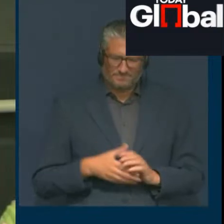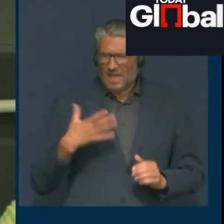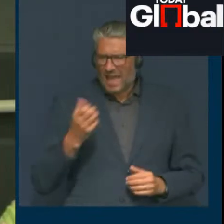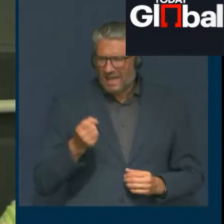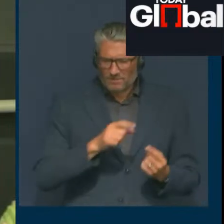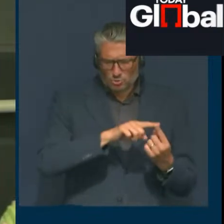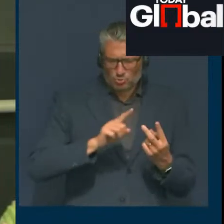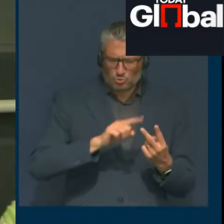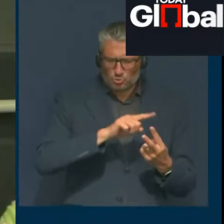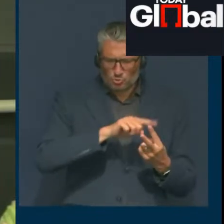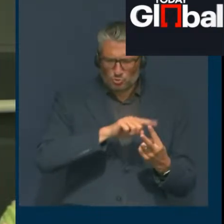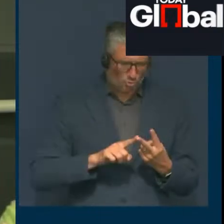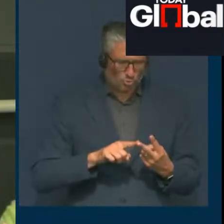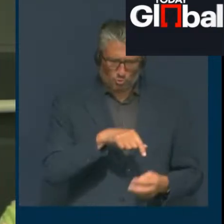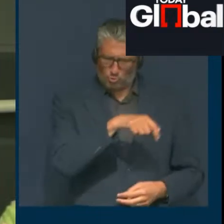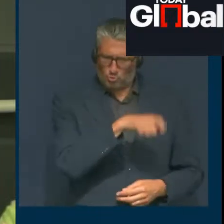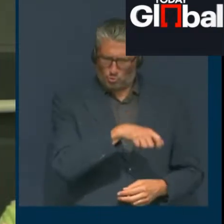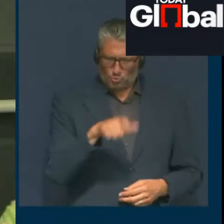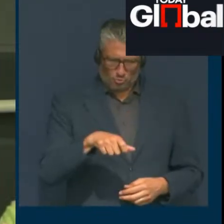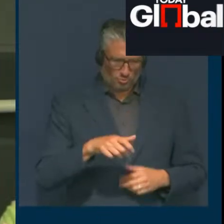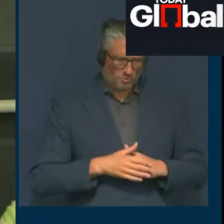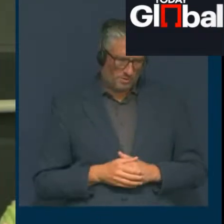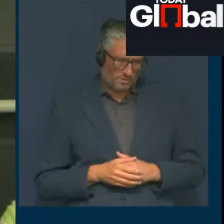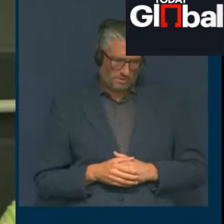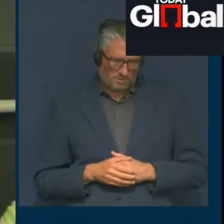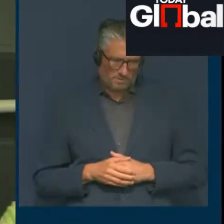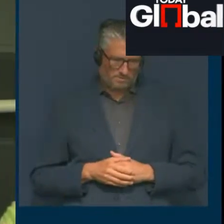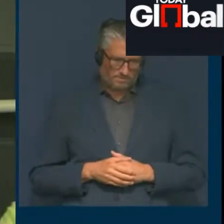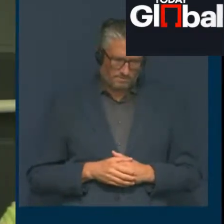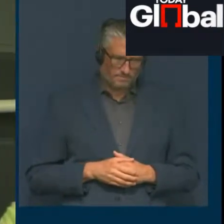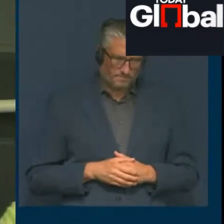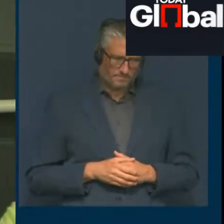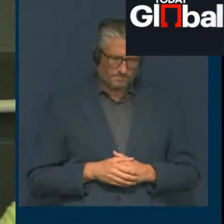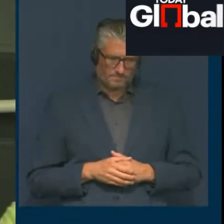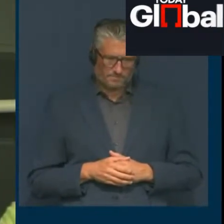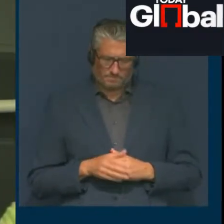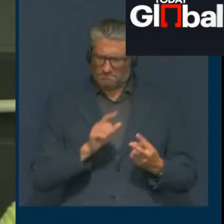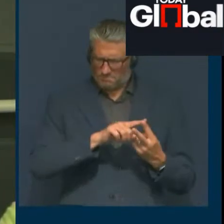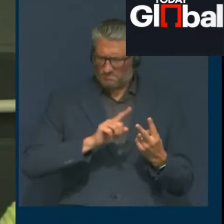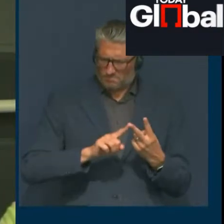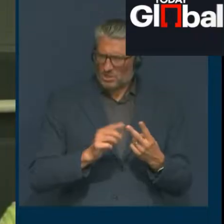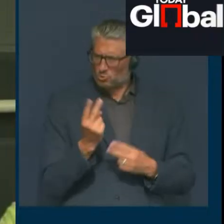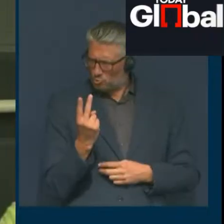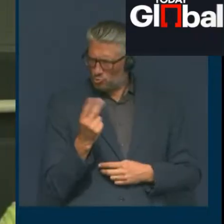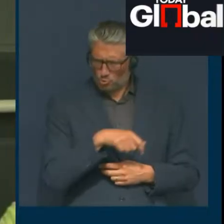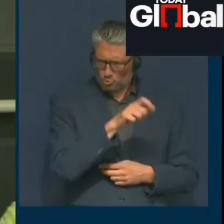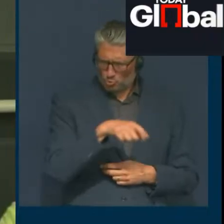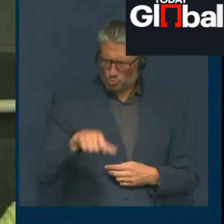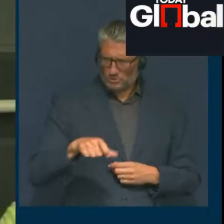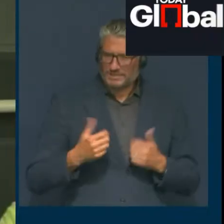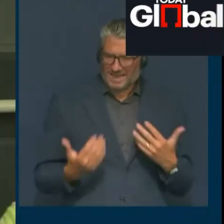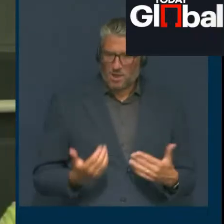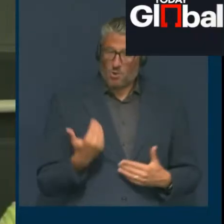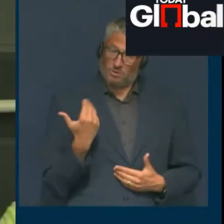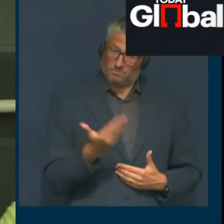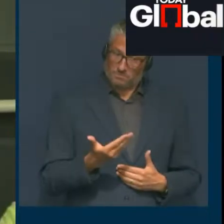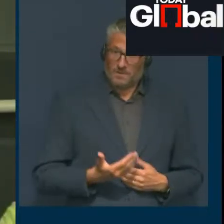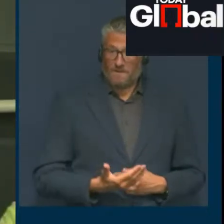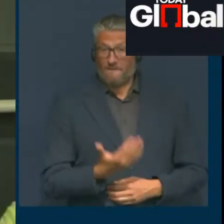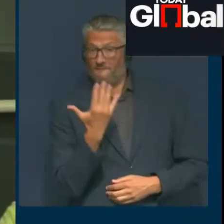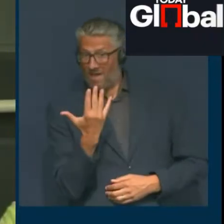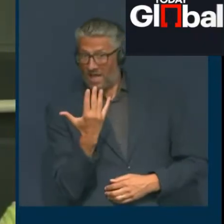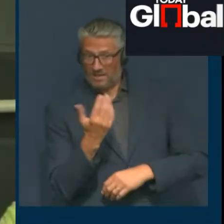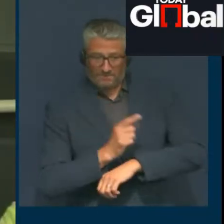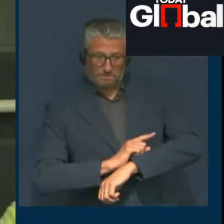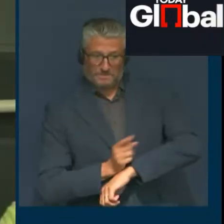Muhammad A.H. Al-Atiba are participating. You have the maximum of 5 minutes. You have the